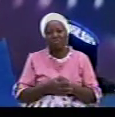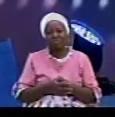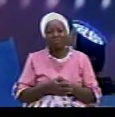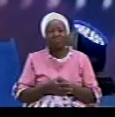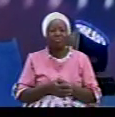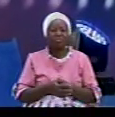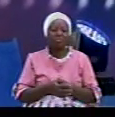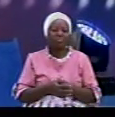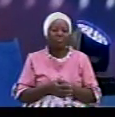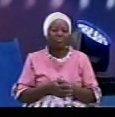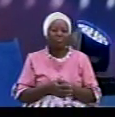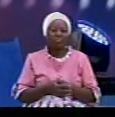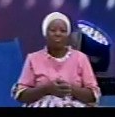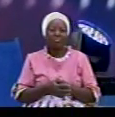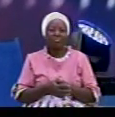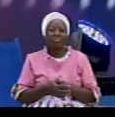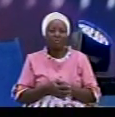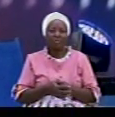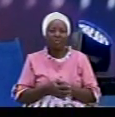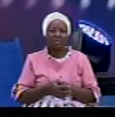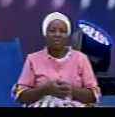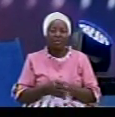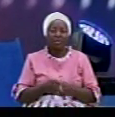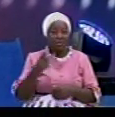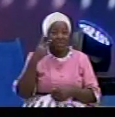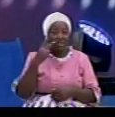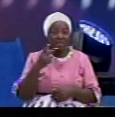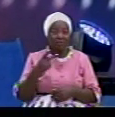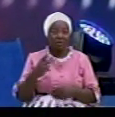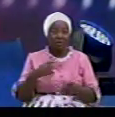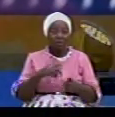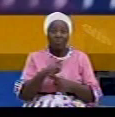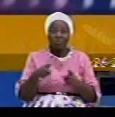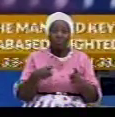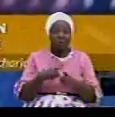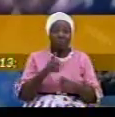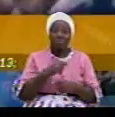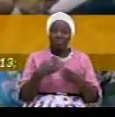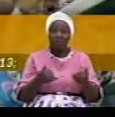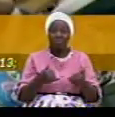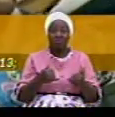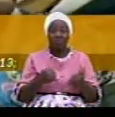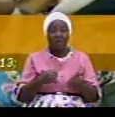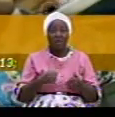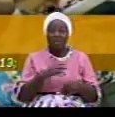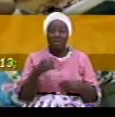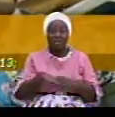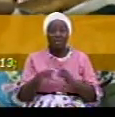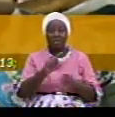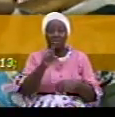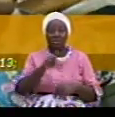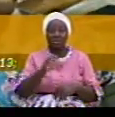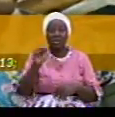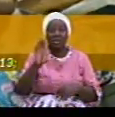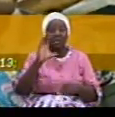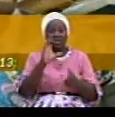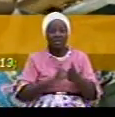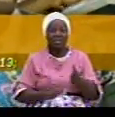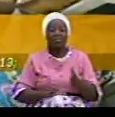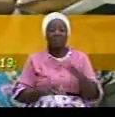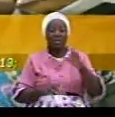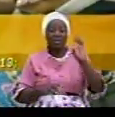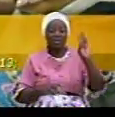Look at Zechariah chapter 7, reading from verse 12. Yea, they